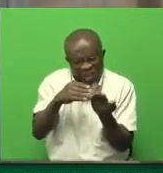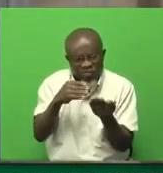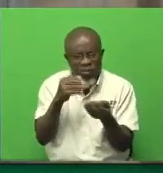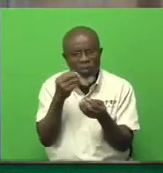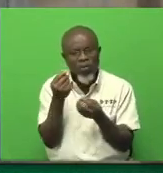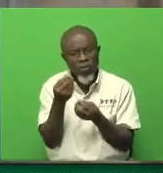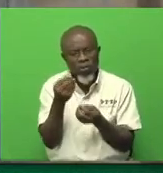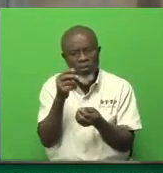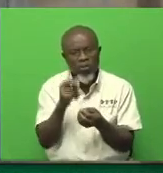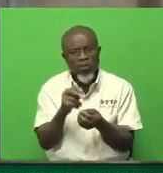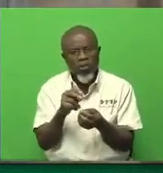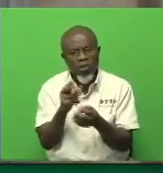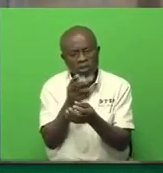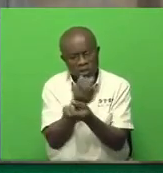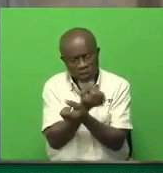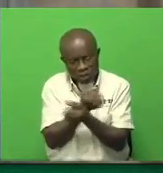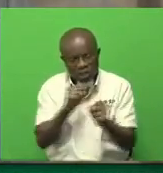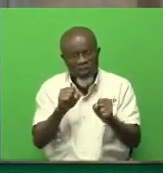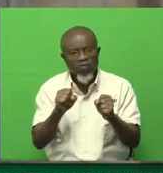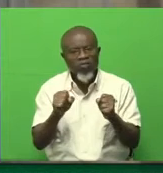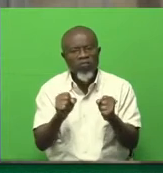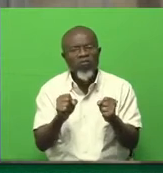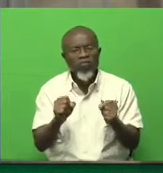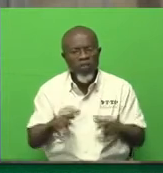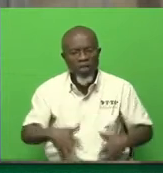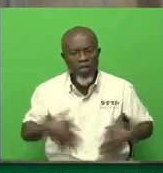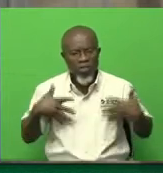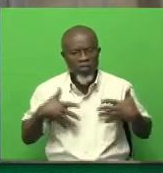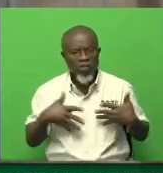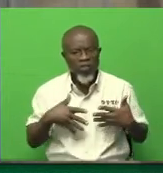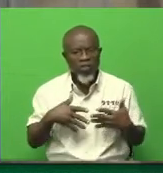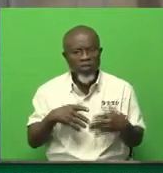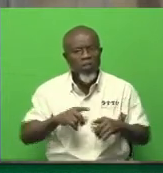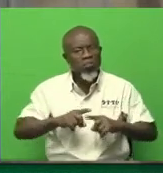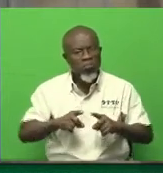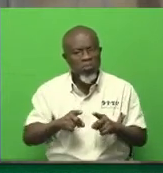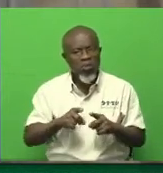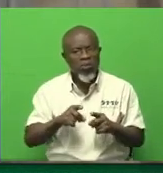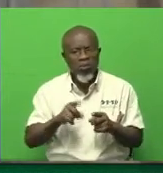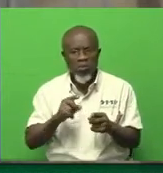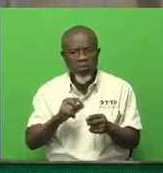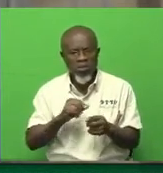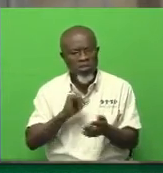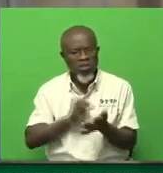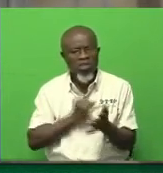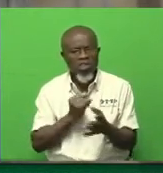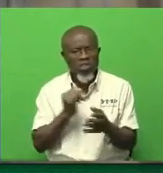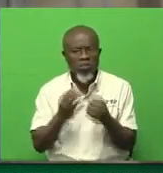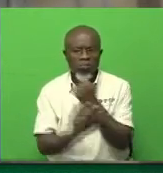but then again Deputy speaker is just poor people you're talking about here right